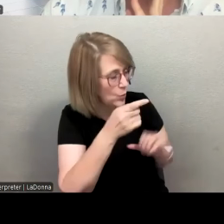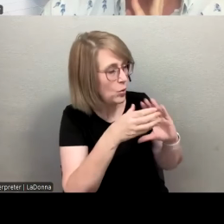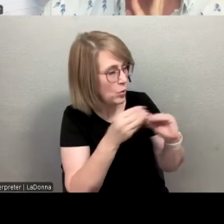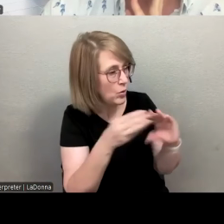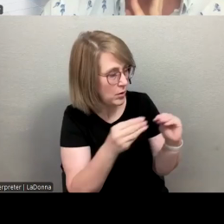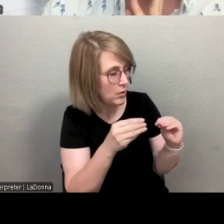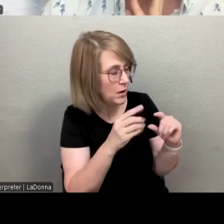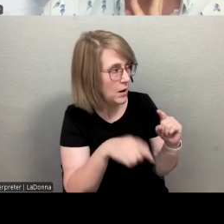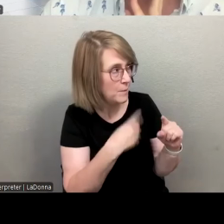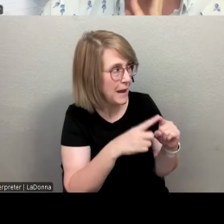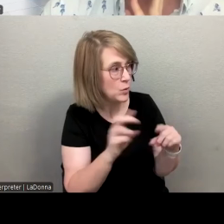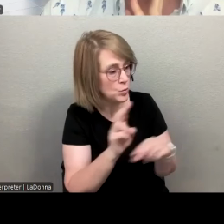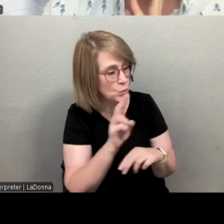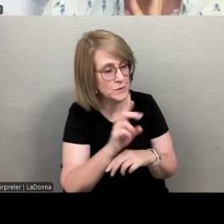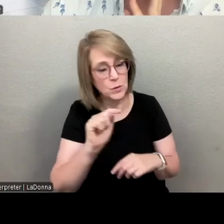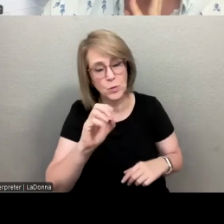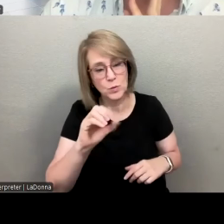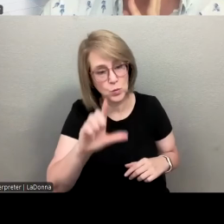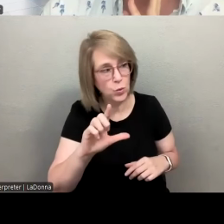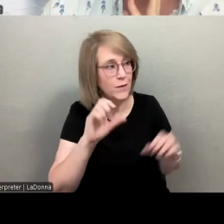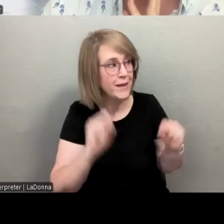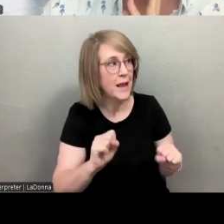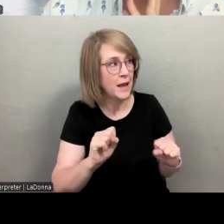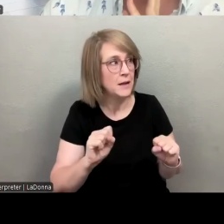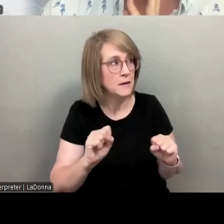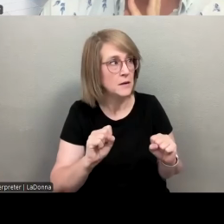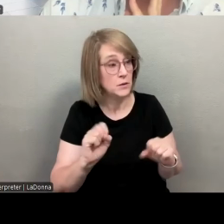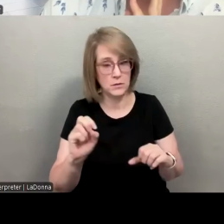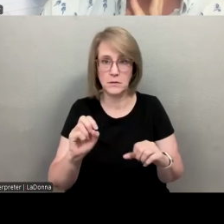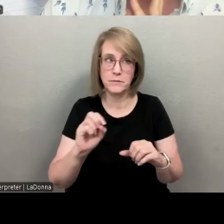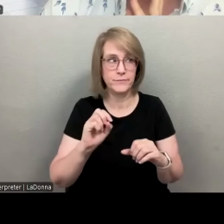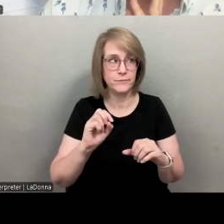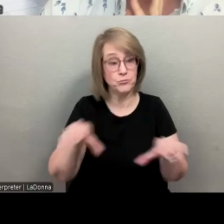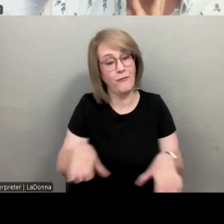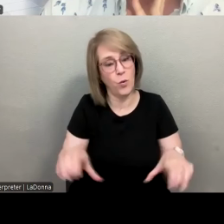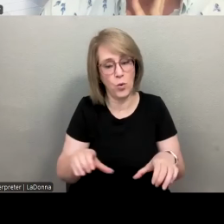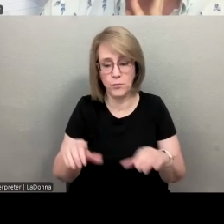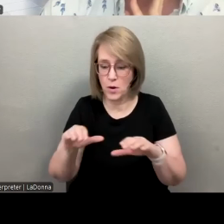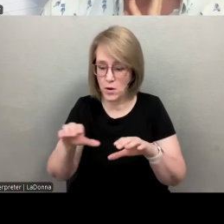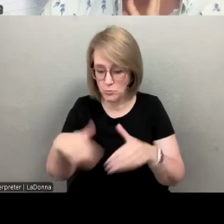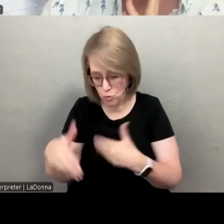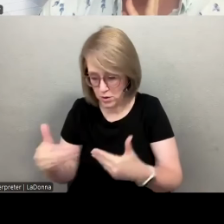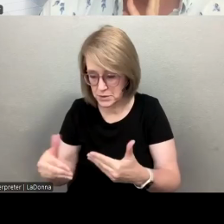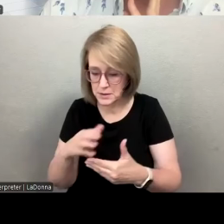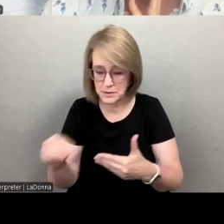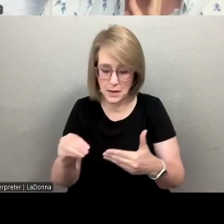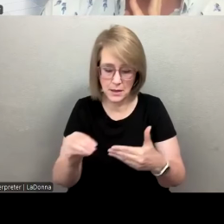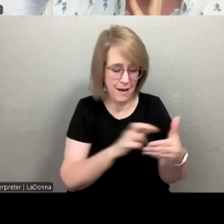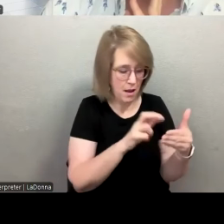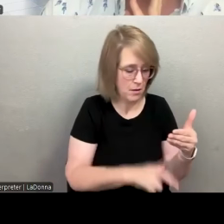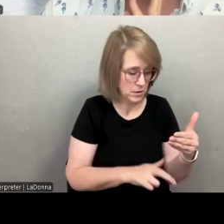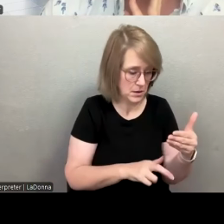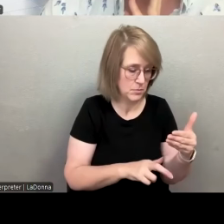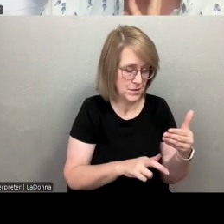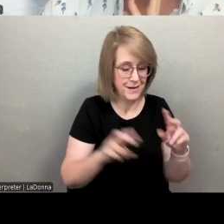having a tool that can do process and outcome analysis with an infinite amount of data over a short